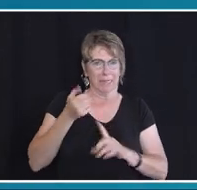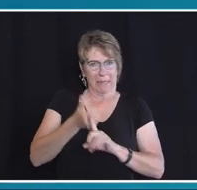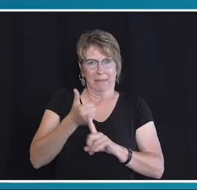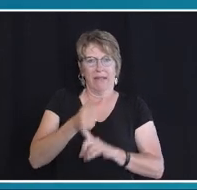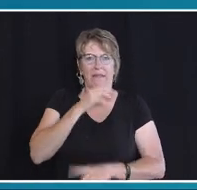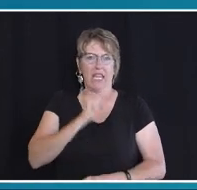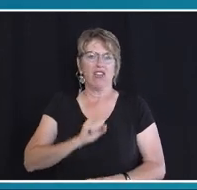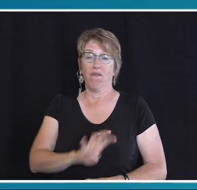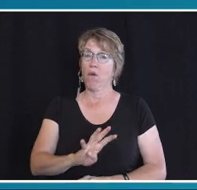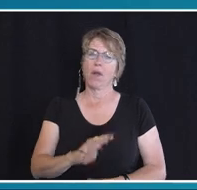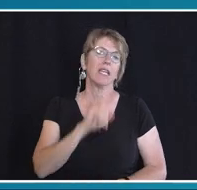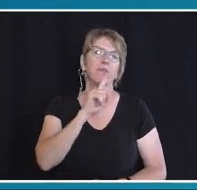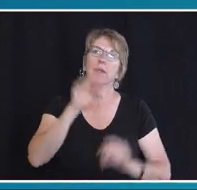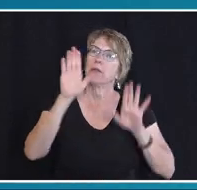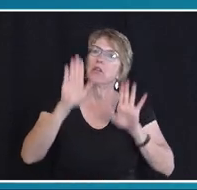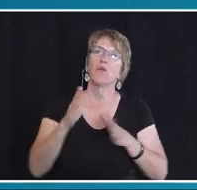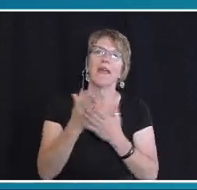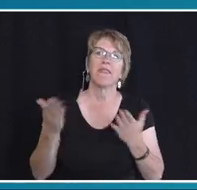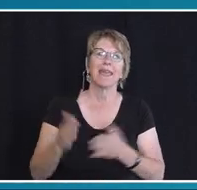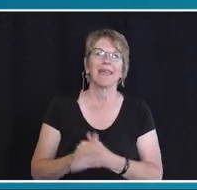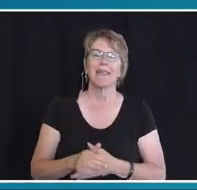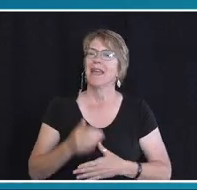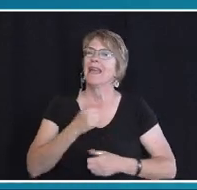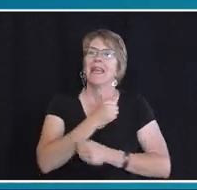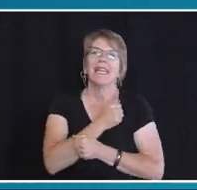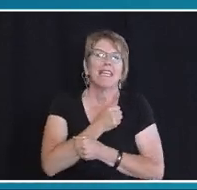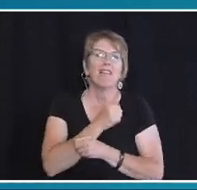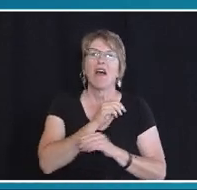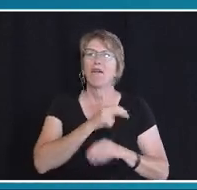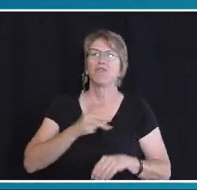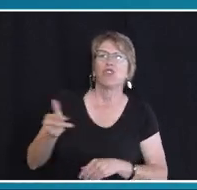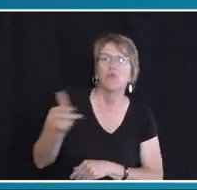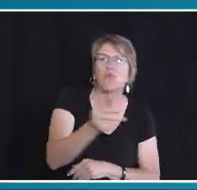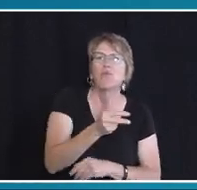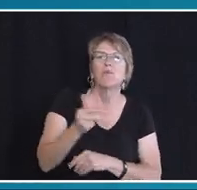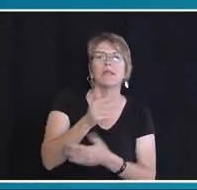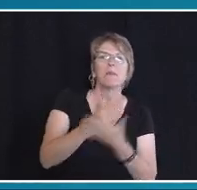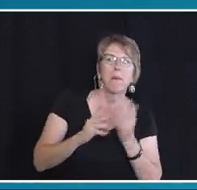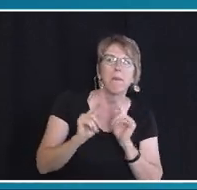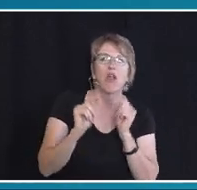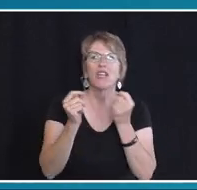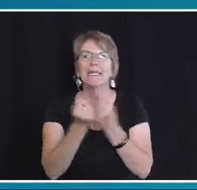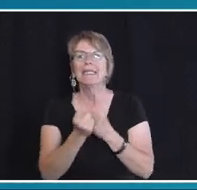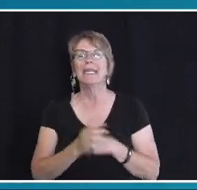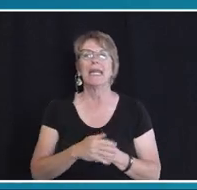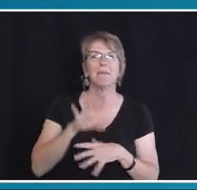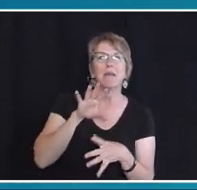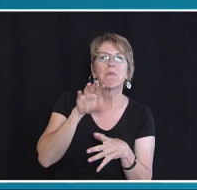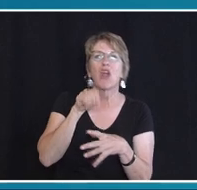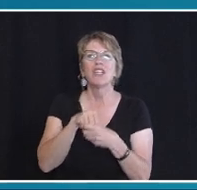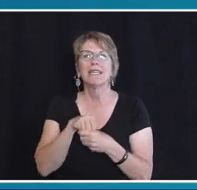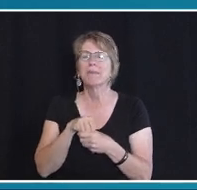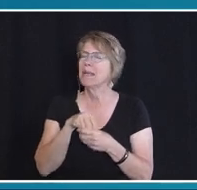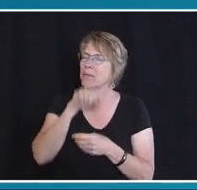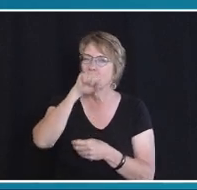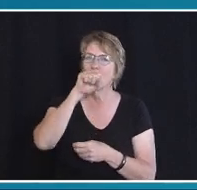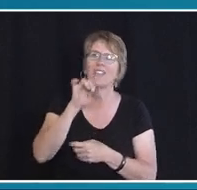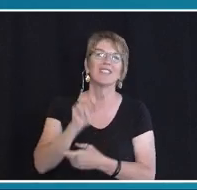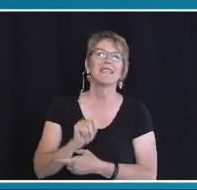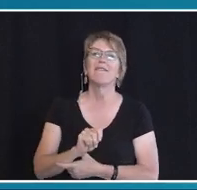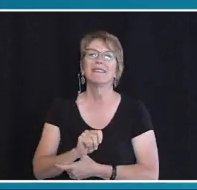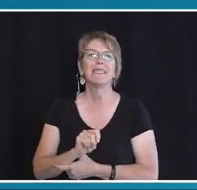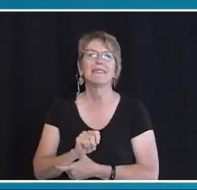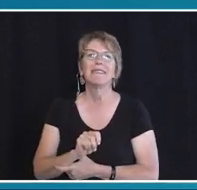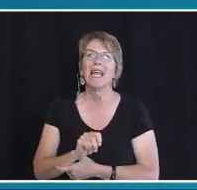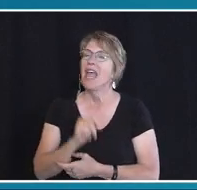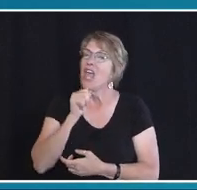it's been a great thing. He loves the movement and being a part of a team and just participating. Loves it. You know, you don't get